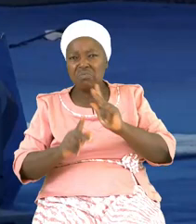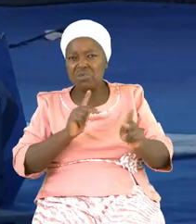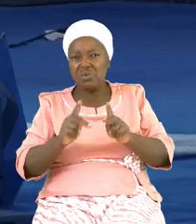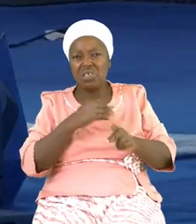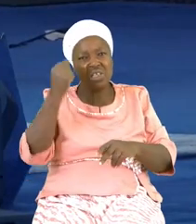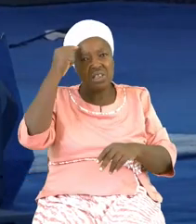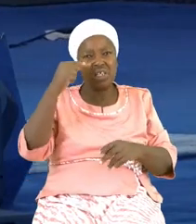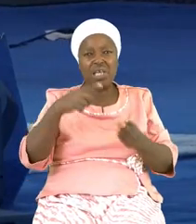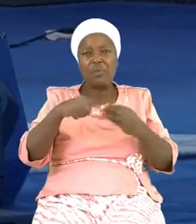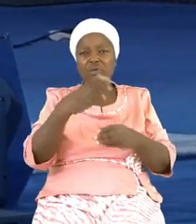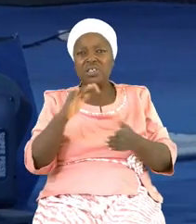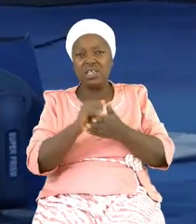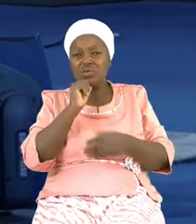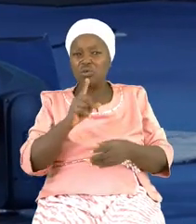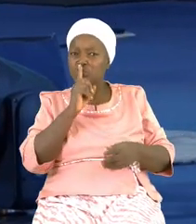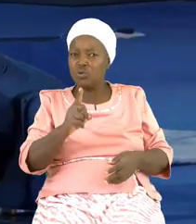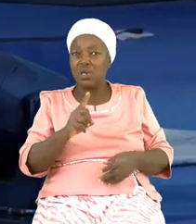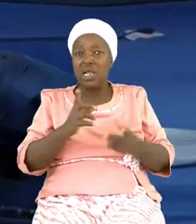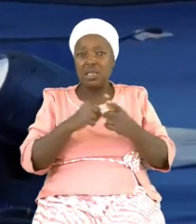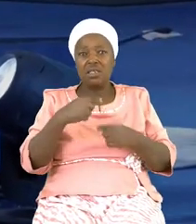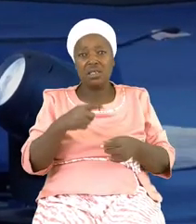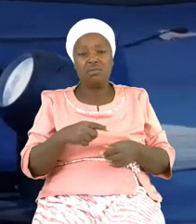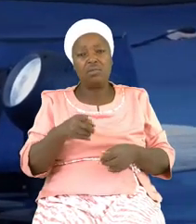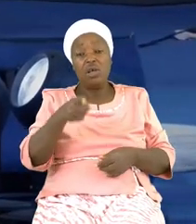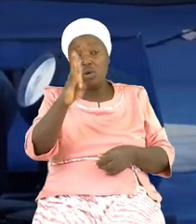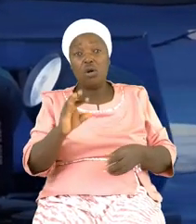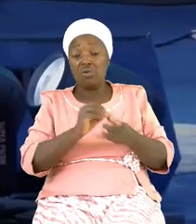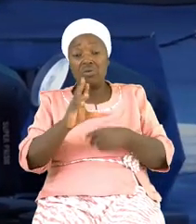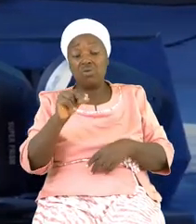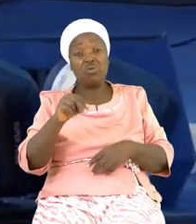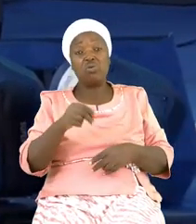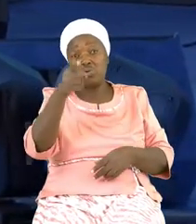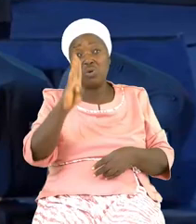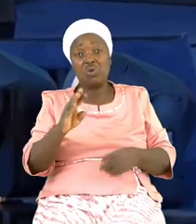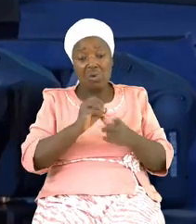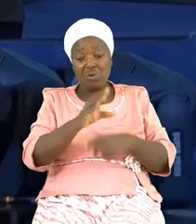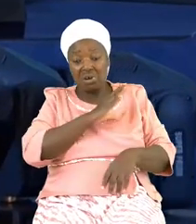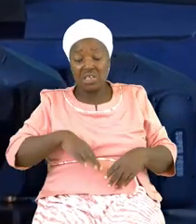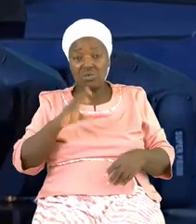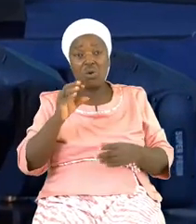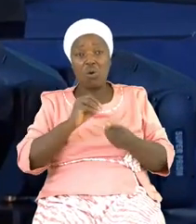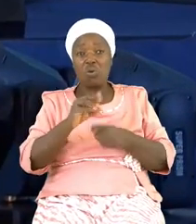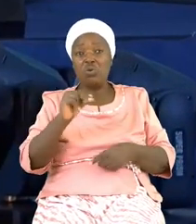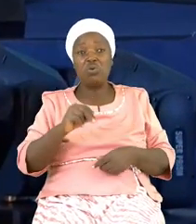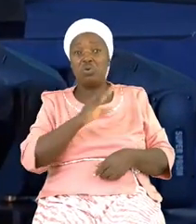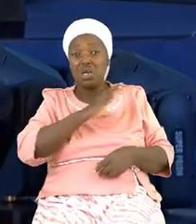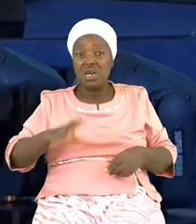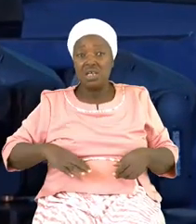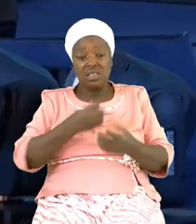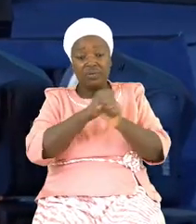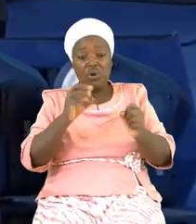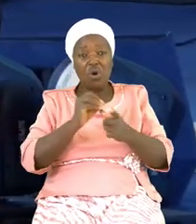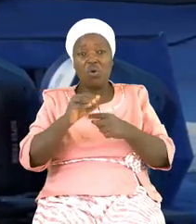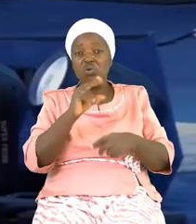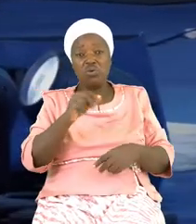are not true. They say God or no God, Christ or no Christ, salvation or no salvation, I'm going to have peace